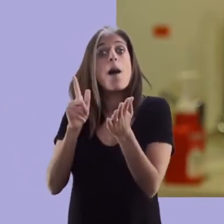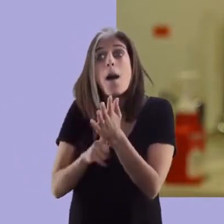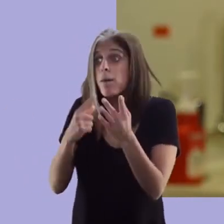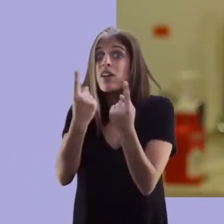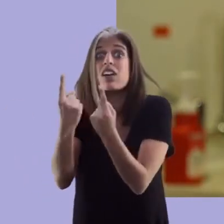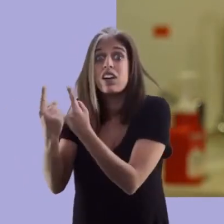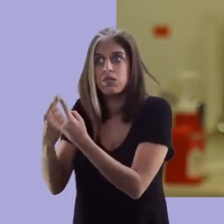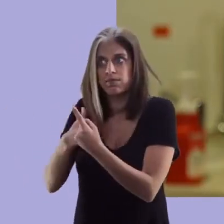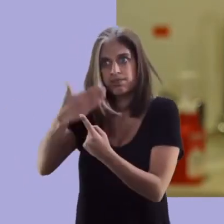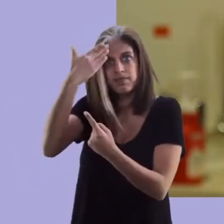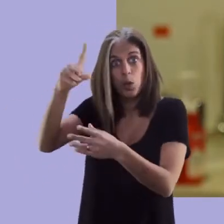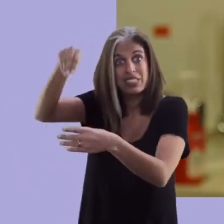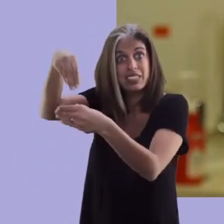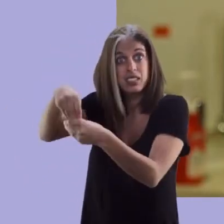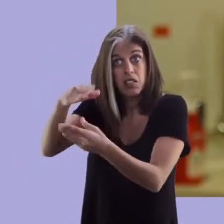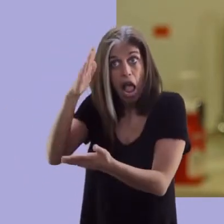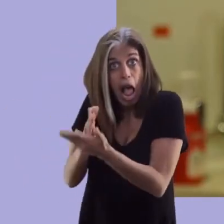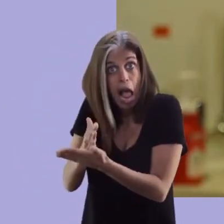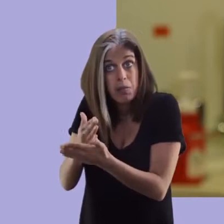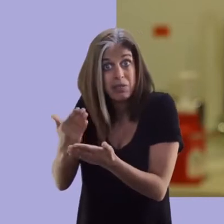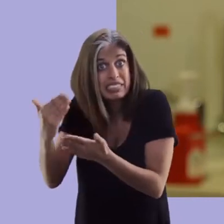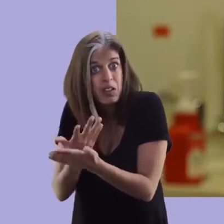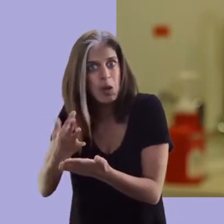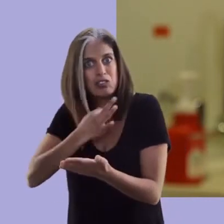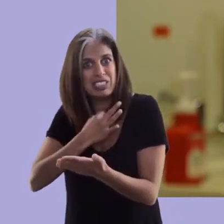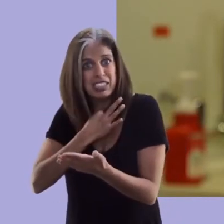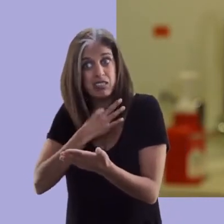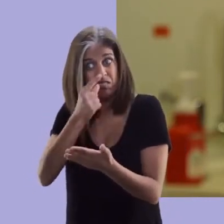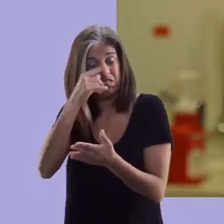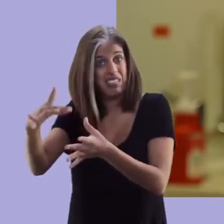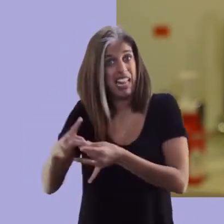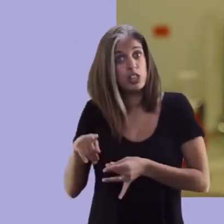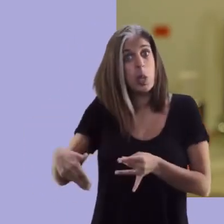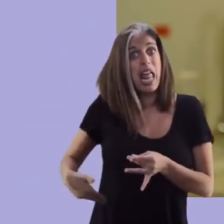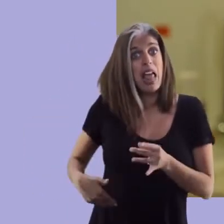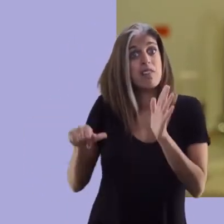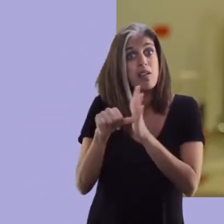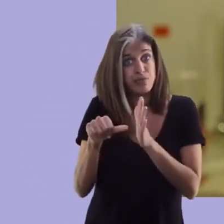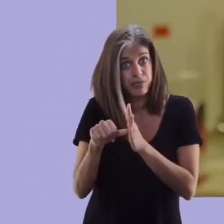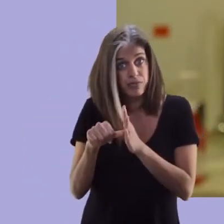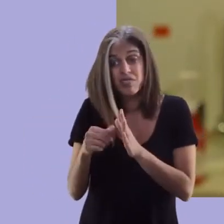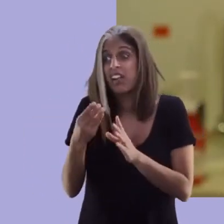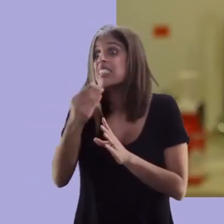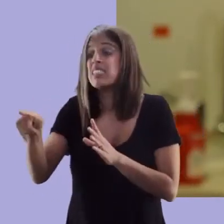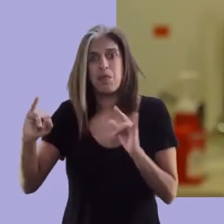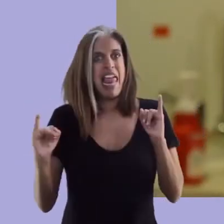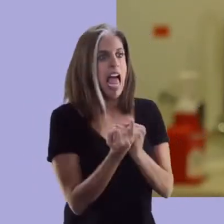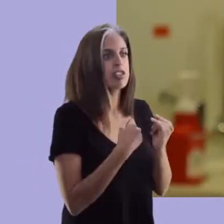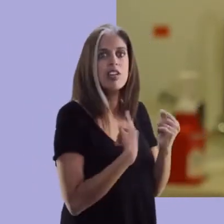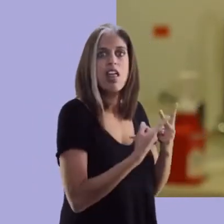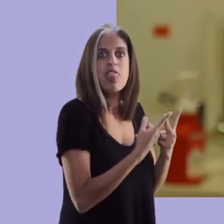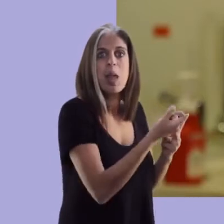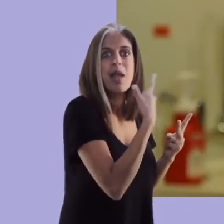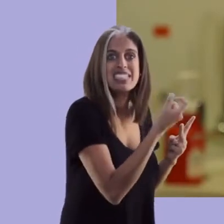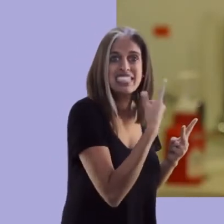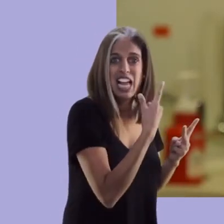properly you don't know what's in them and the harm. There have been some that have been associated with liver failure, some that have been associated with interactions